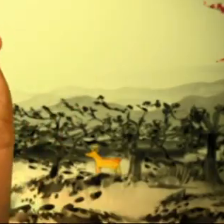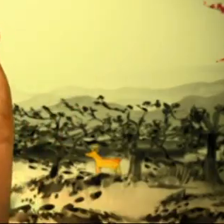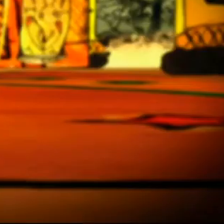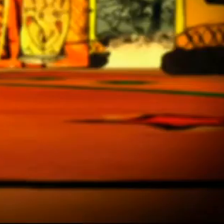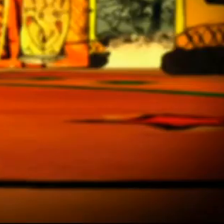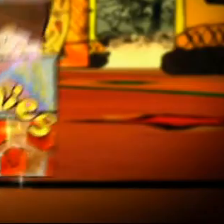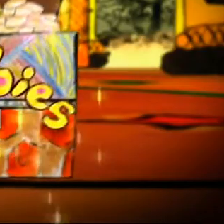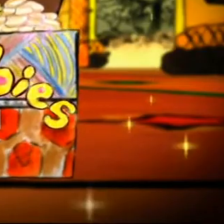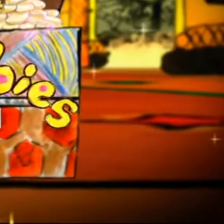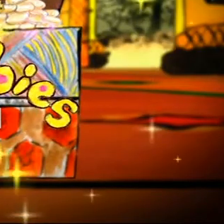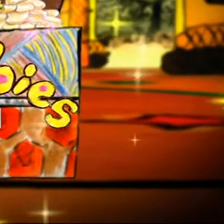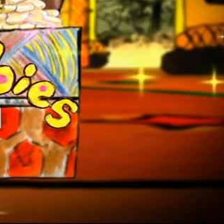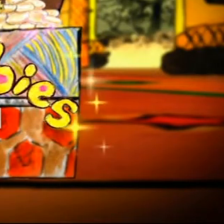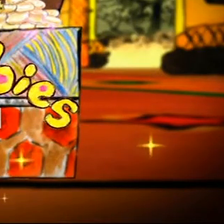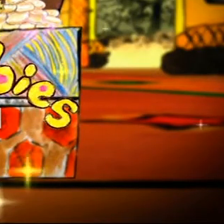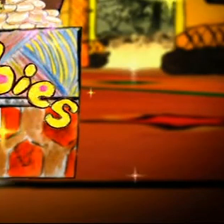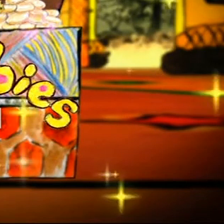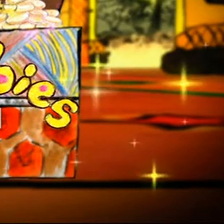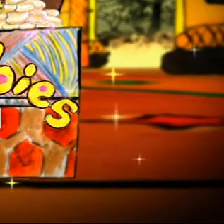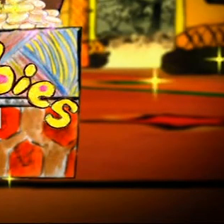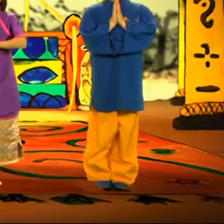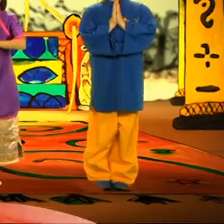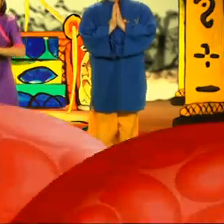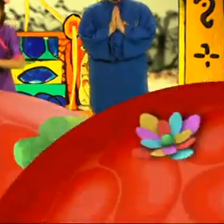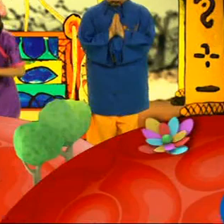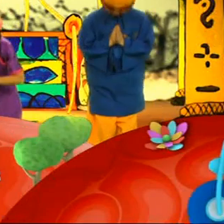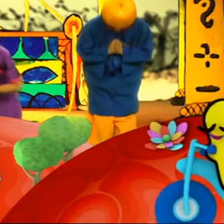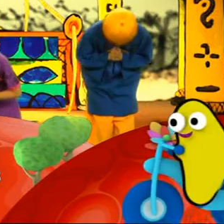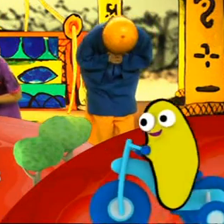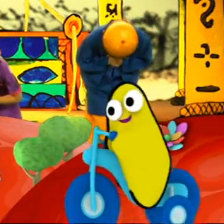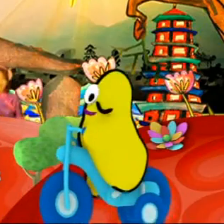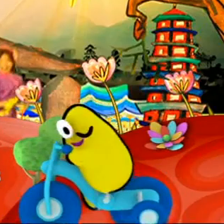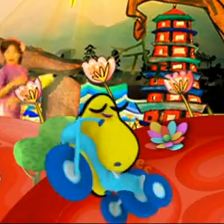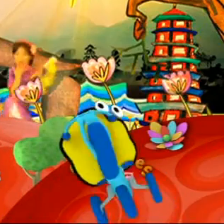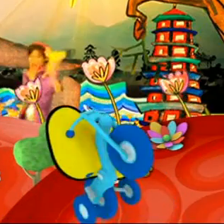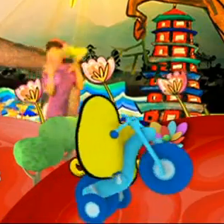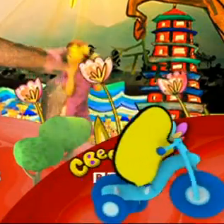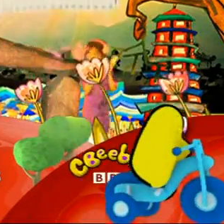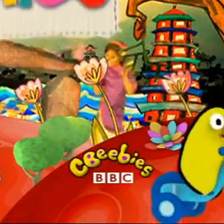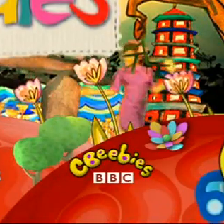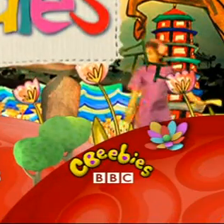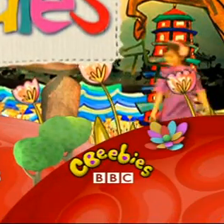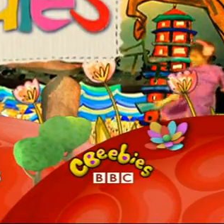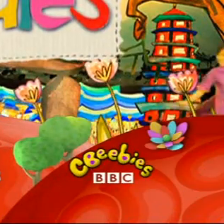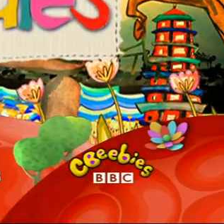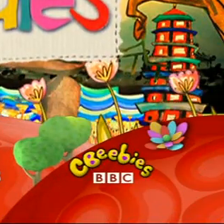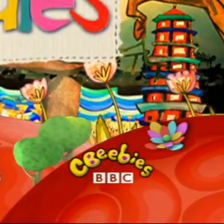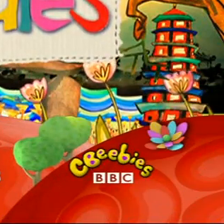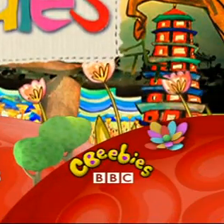found here, new to CBeebies, weekdays at 4:30. The